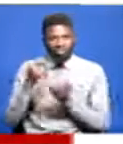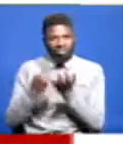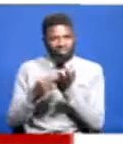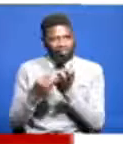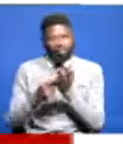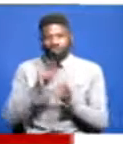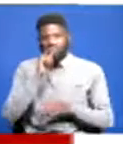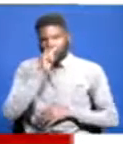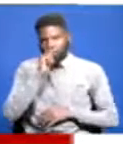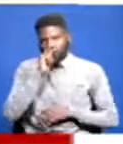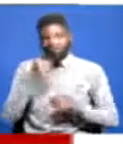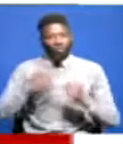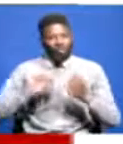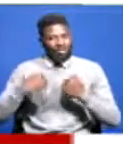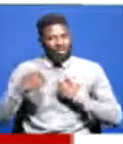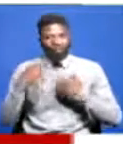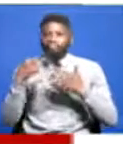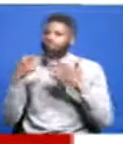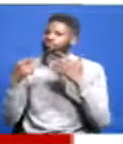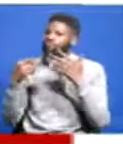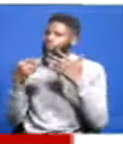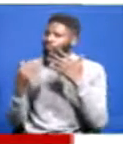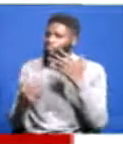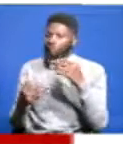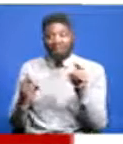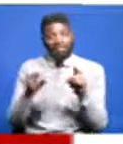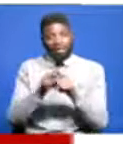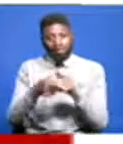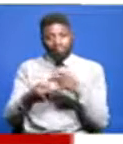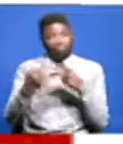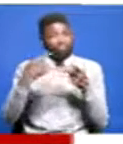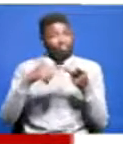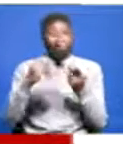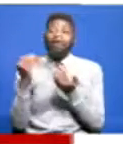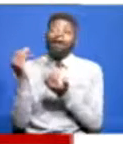forth. You might also expect